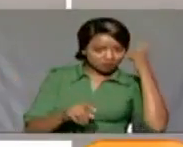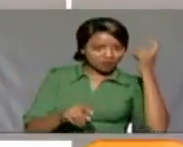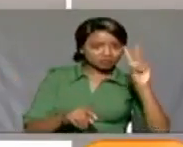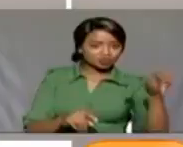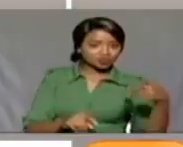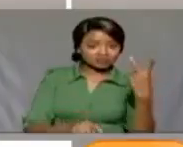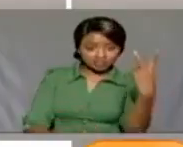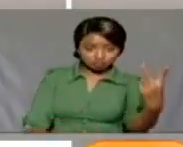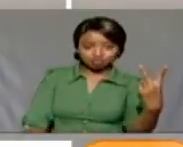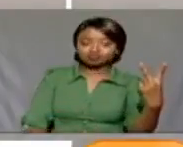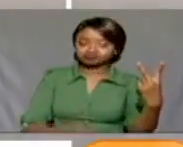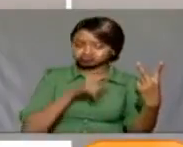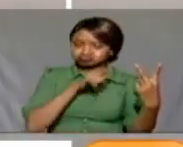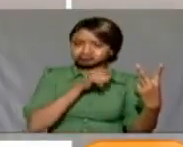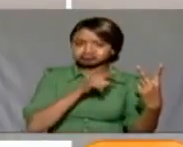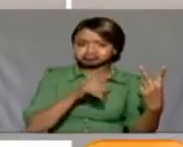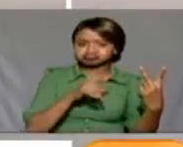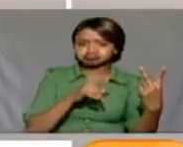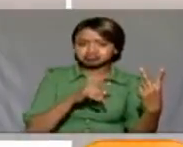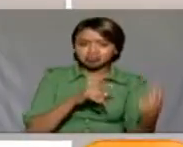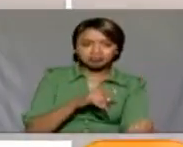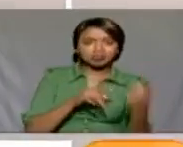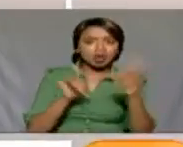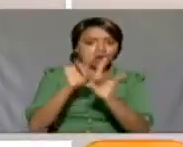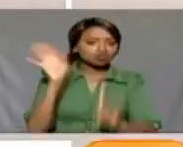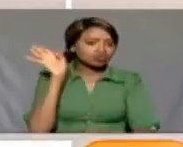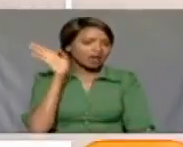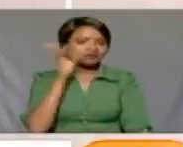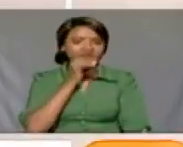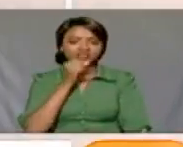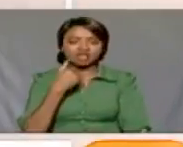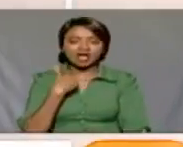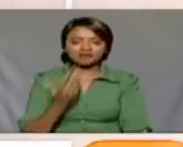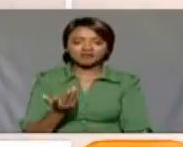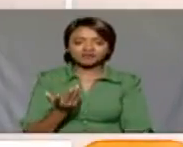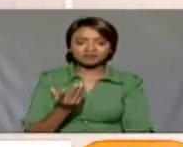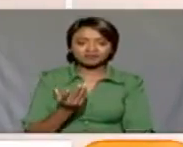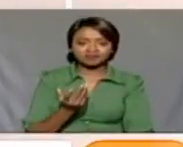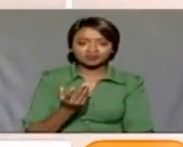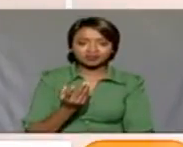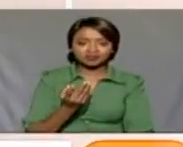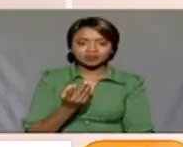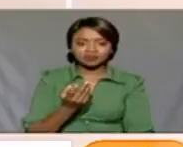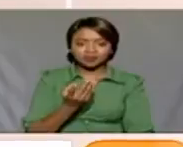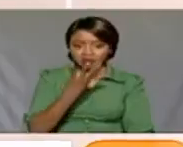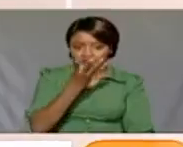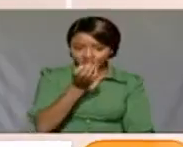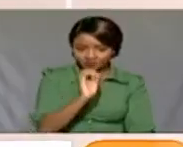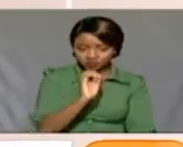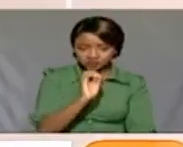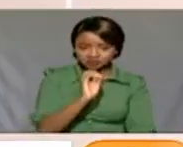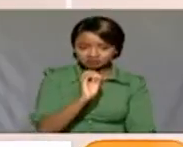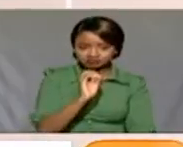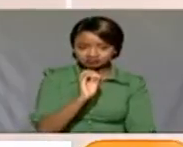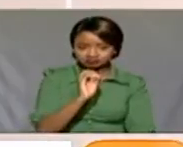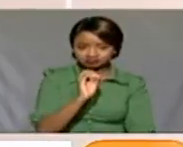What we know so far is that we have had about over 40 deaths that have been witnessed, and we have had more